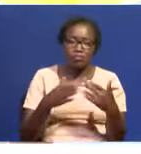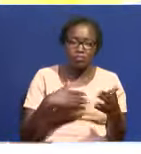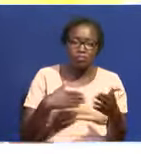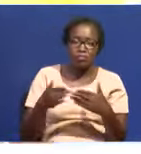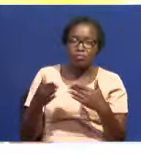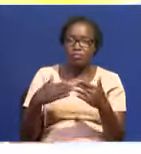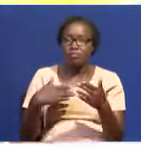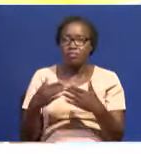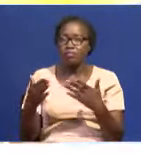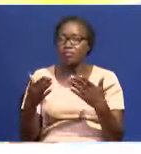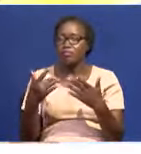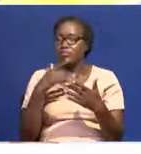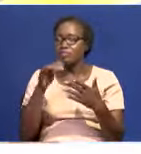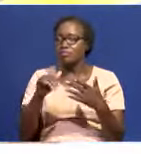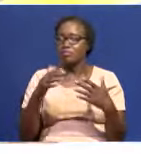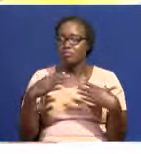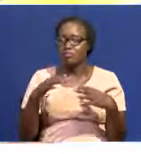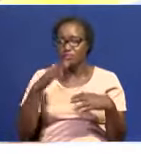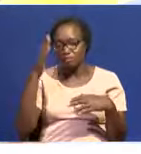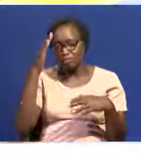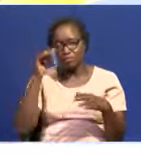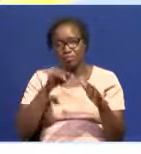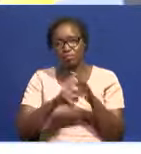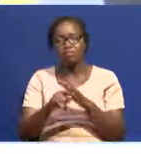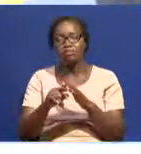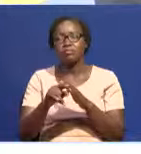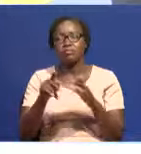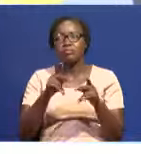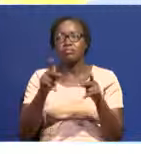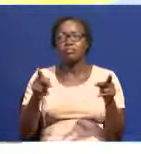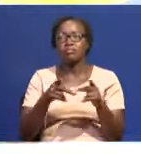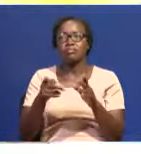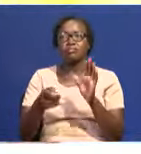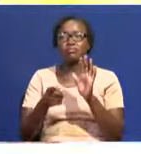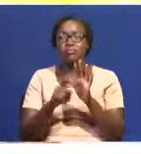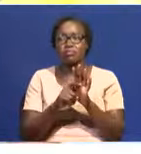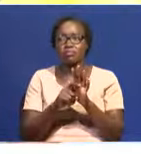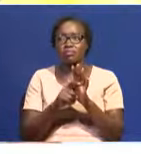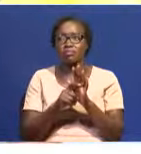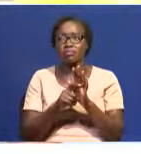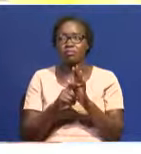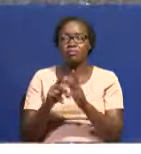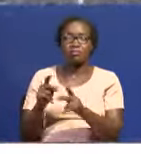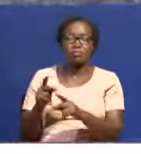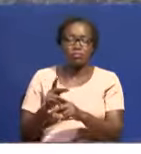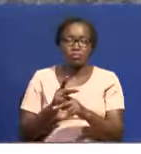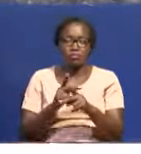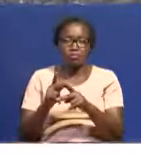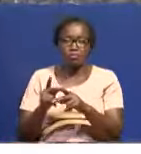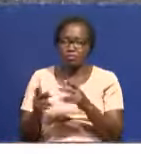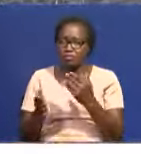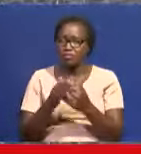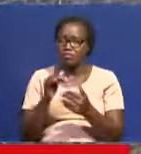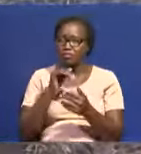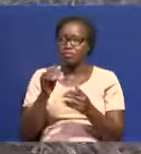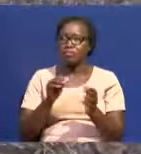know that they are entering a place which requires total care so that they don't drop